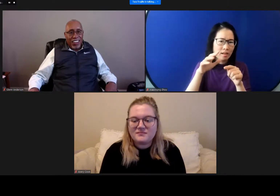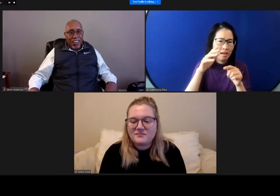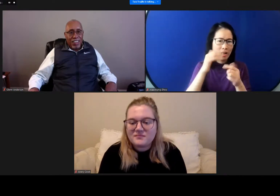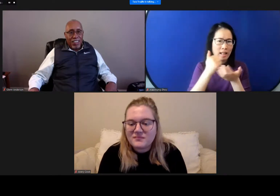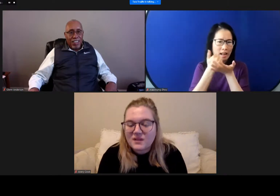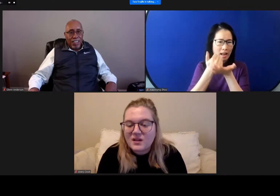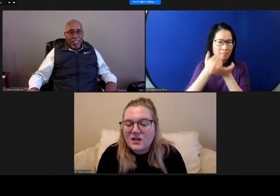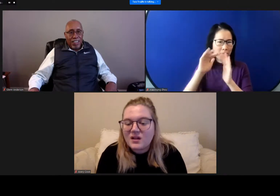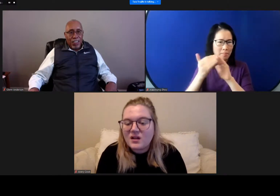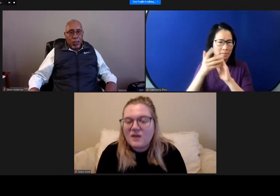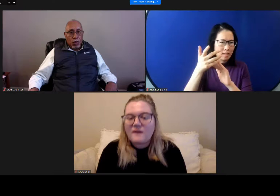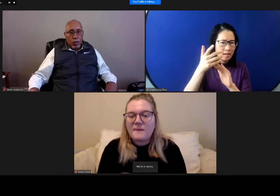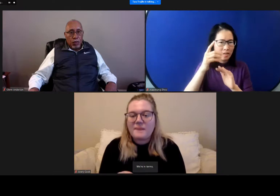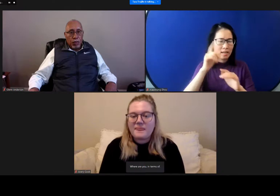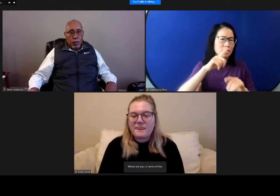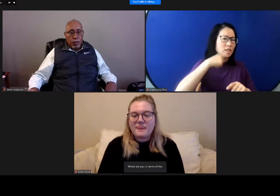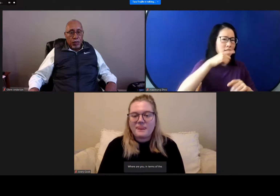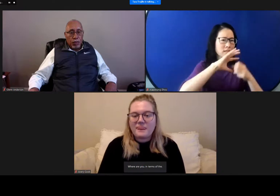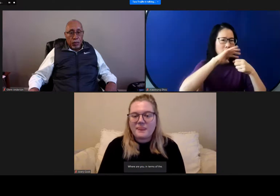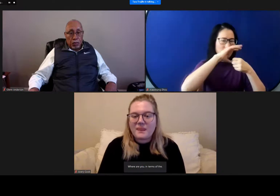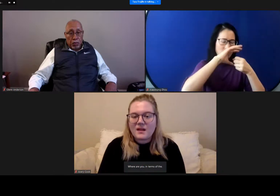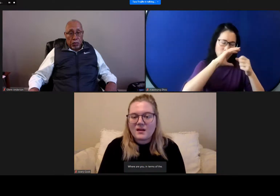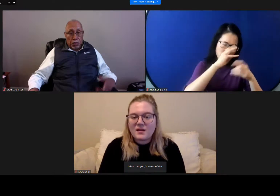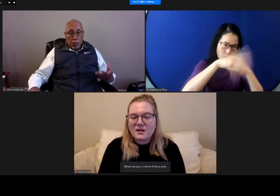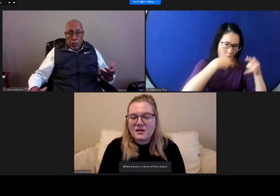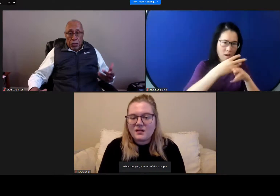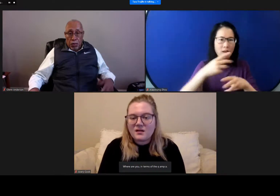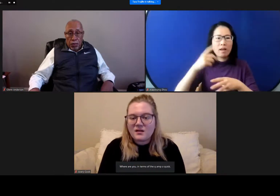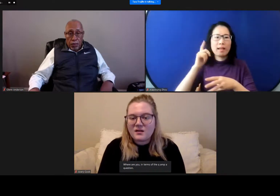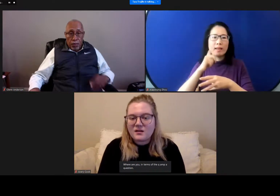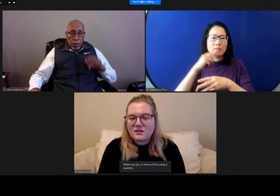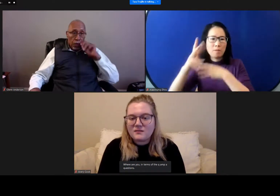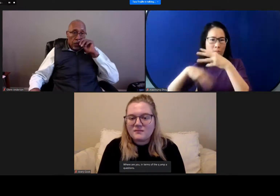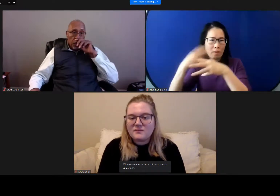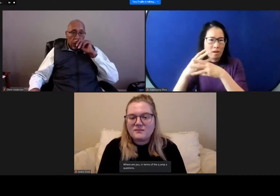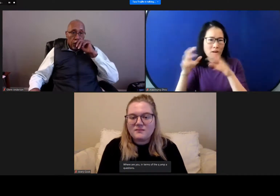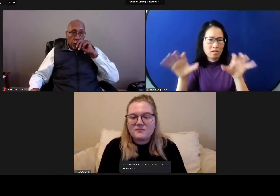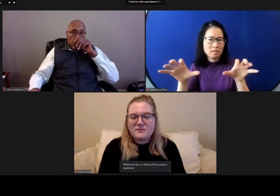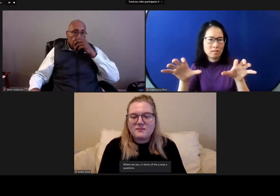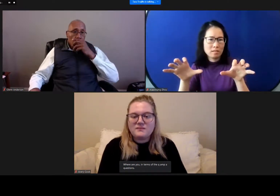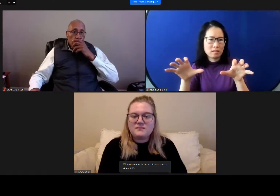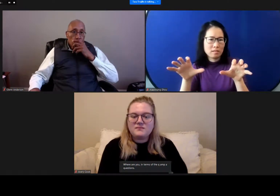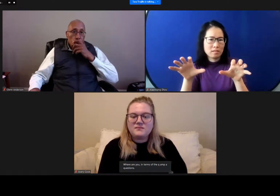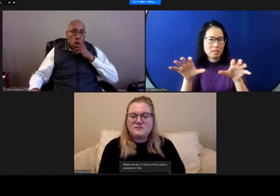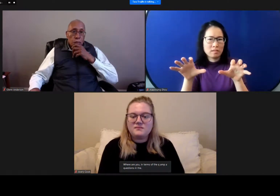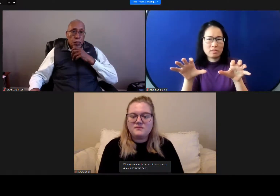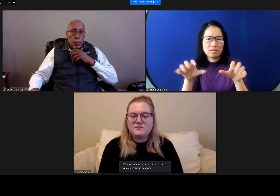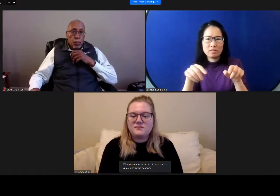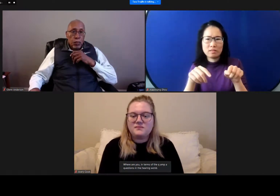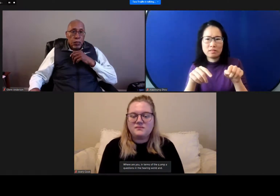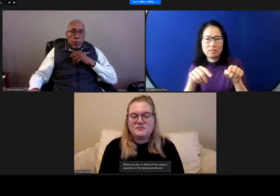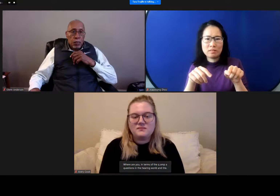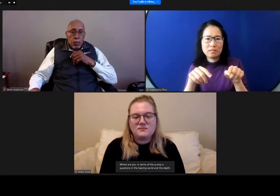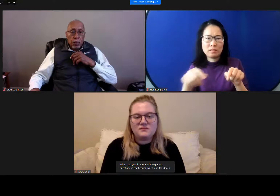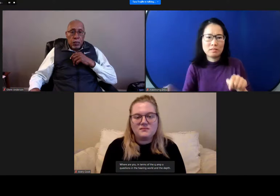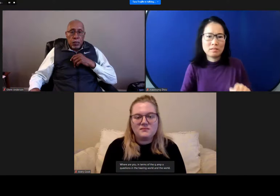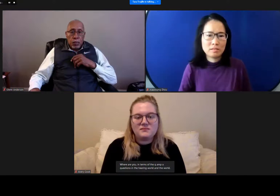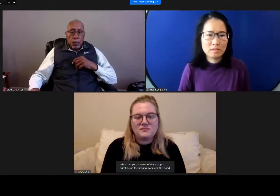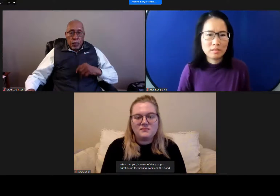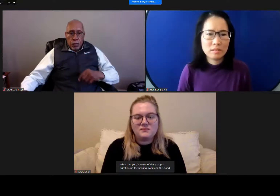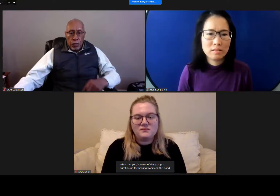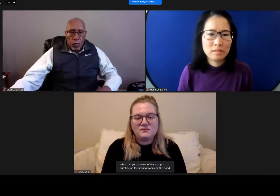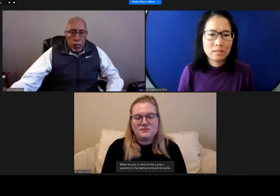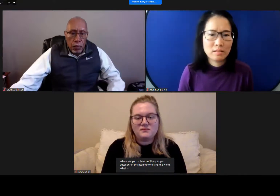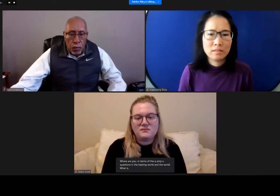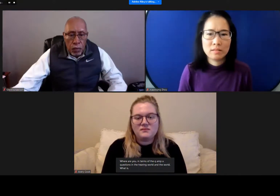Where, in terms of the Q&A questions, in the hearing world and the deaf world.